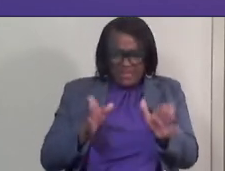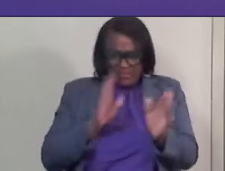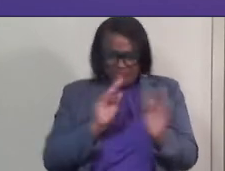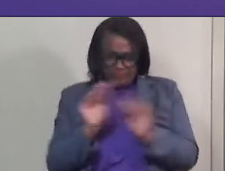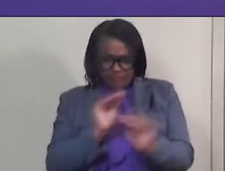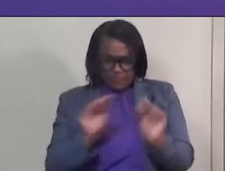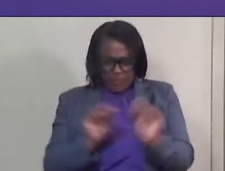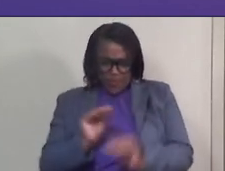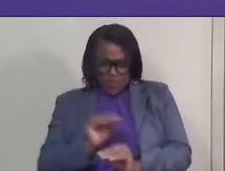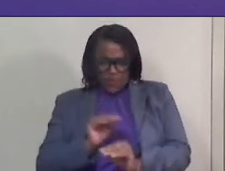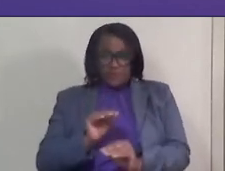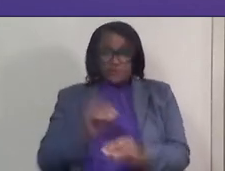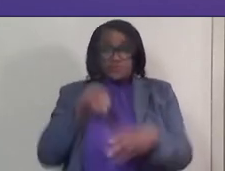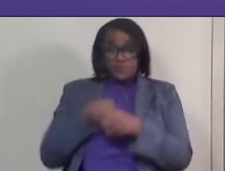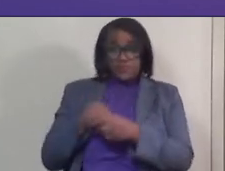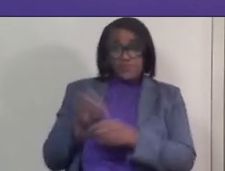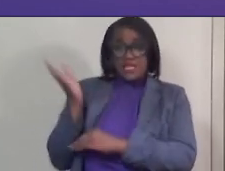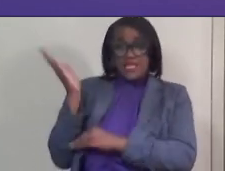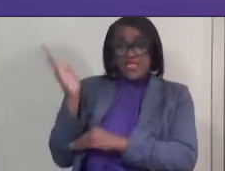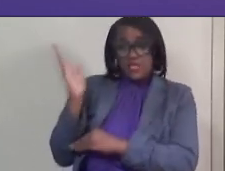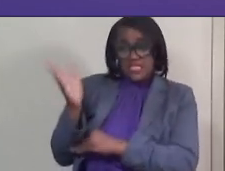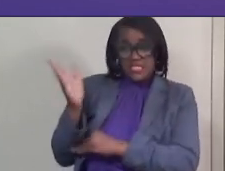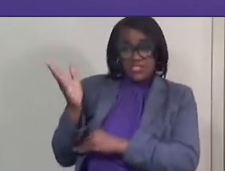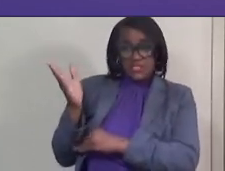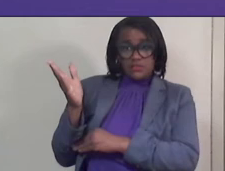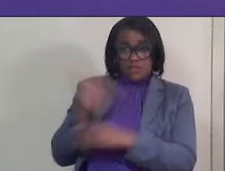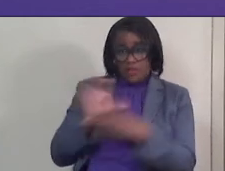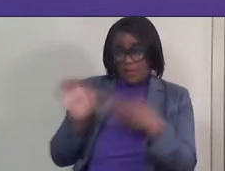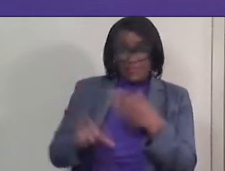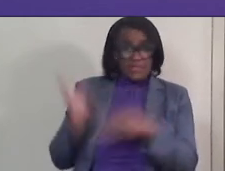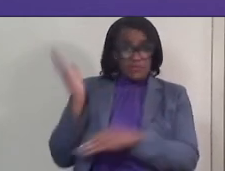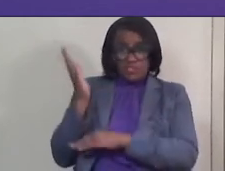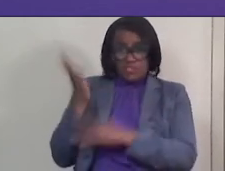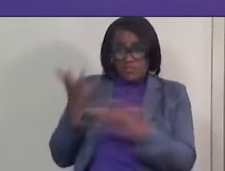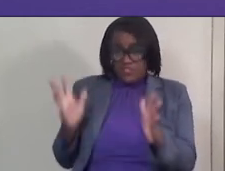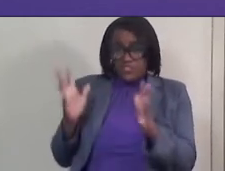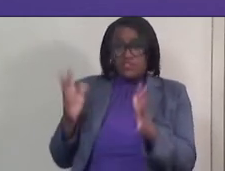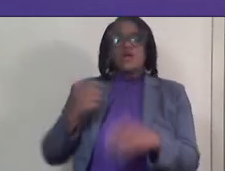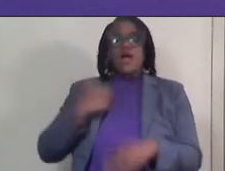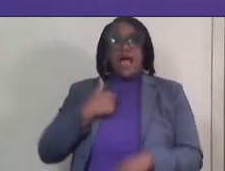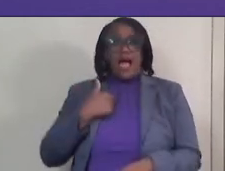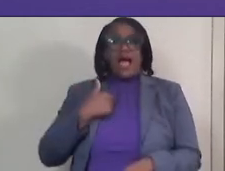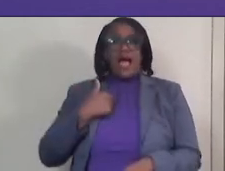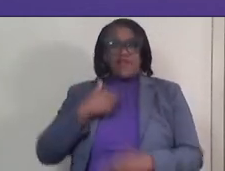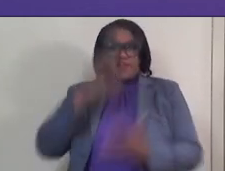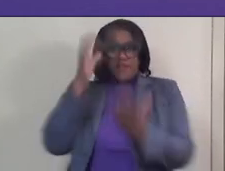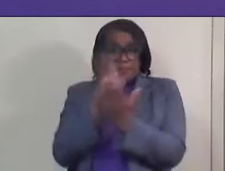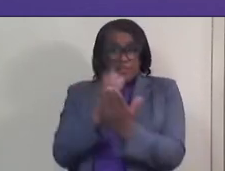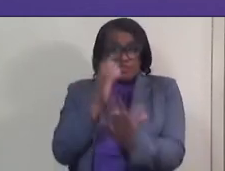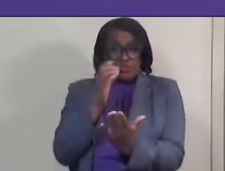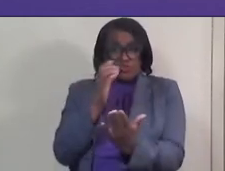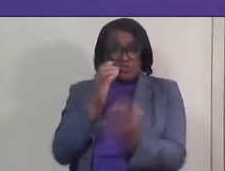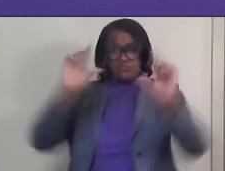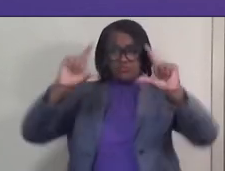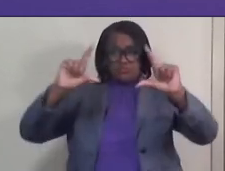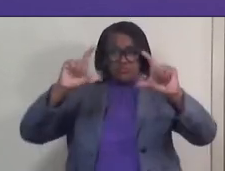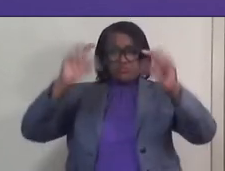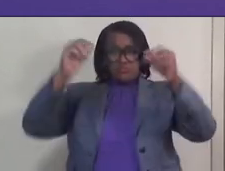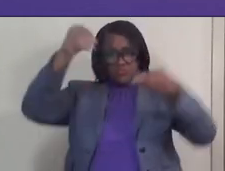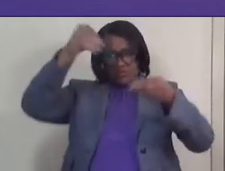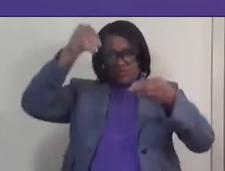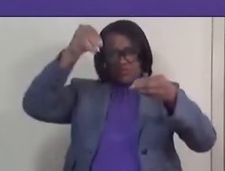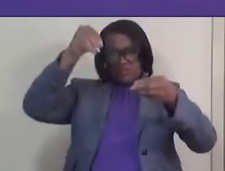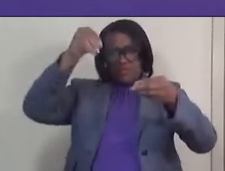in the presentation that I have, what I'm doing is taking a full photo that we see, but then in that full